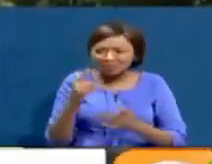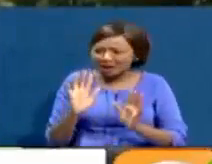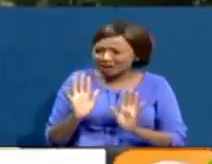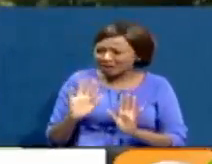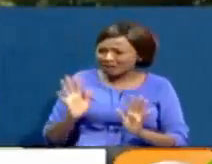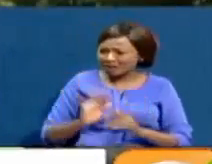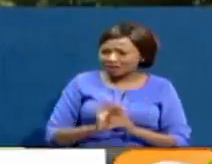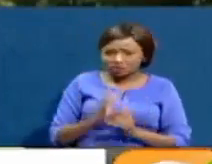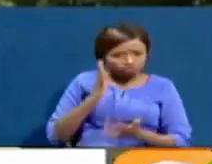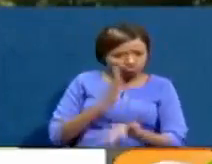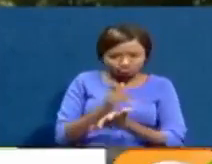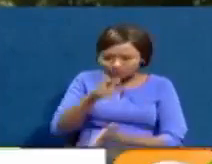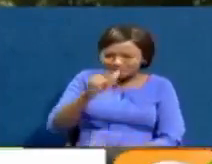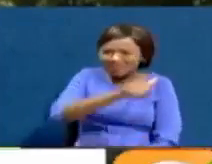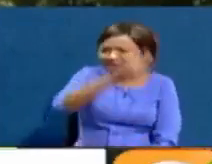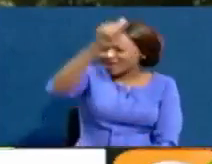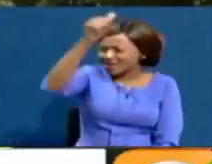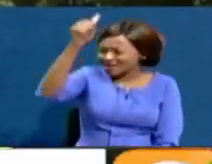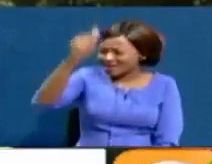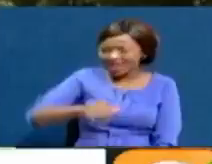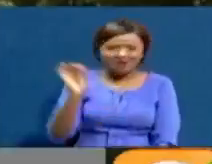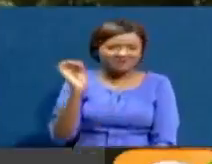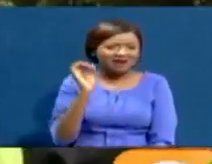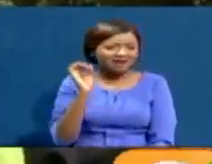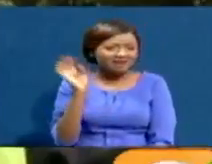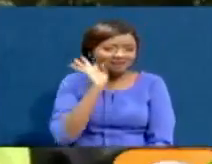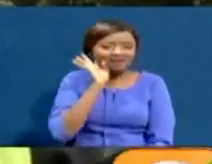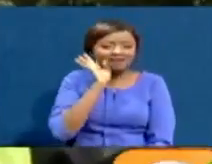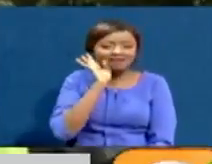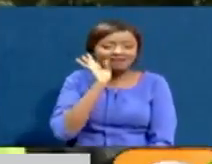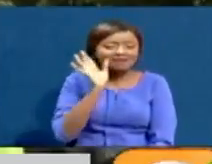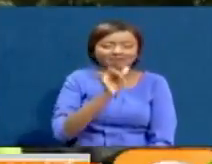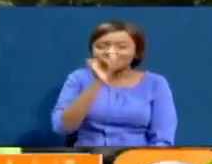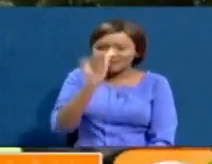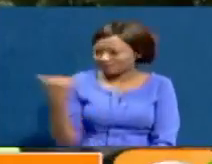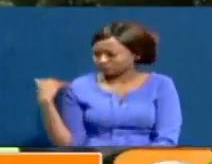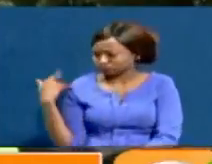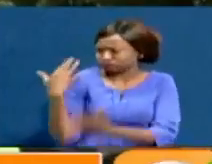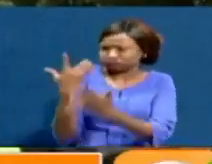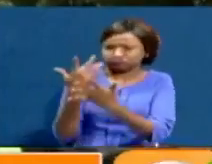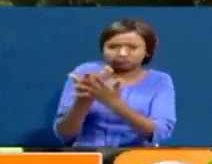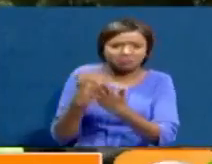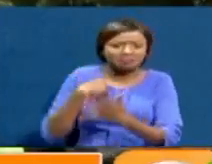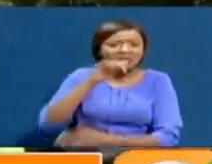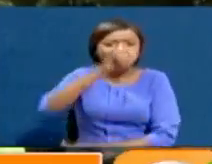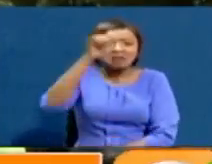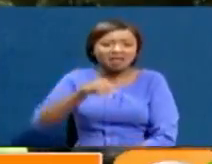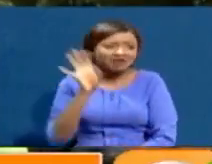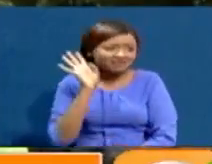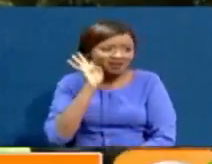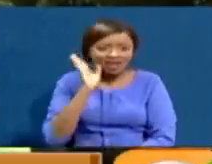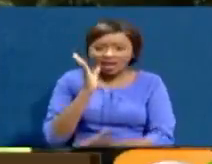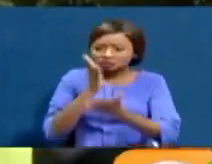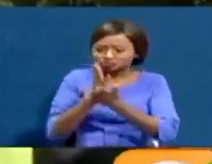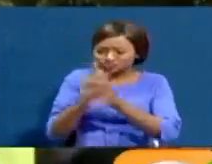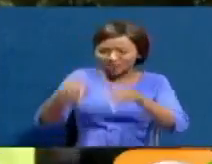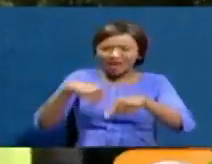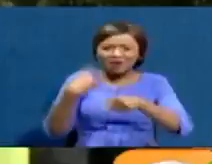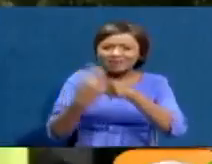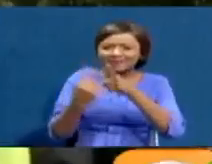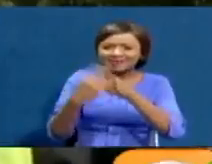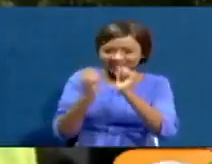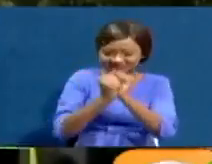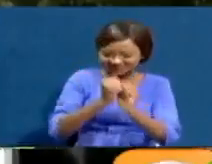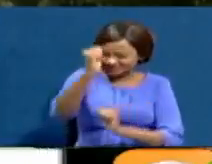Tujawahi kusikia hivyo katika maisha yetu tangu tuanze kukaa eneo hizi. Miaka hiyo yote tumekaa. Tumekaa zaidi ya miaka 15